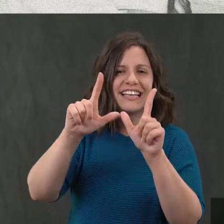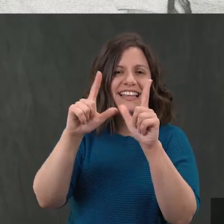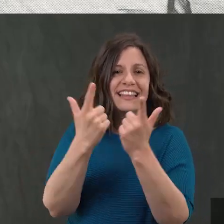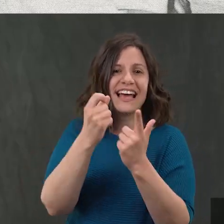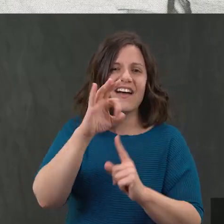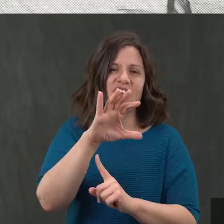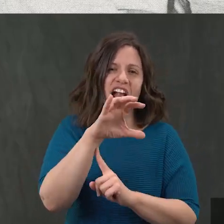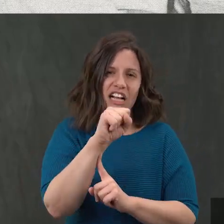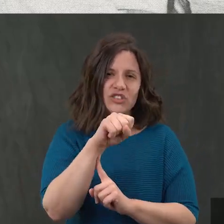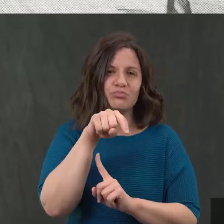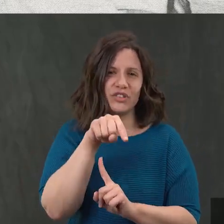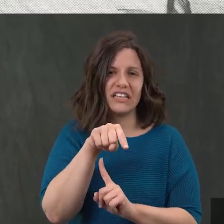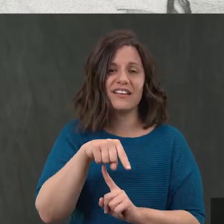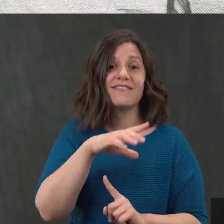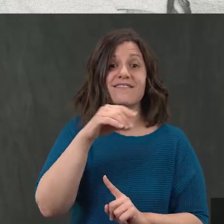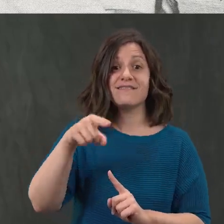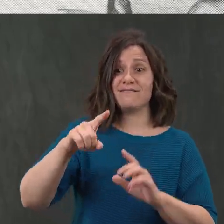Springs